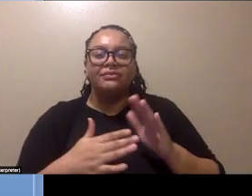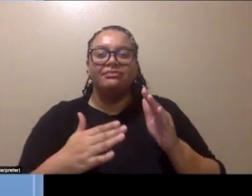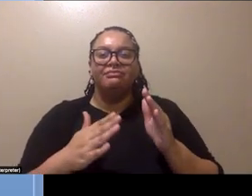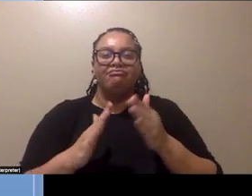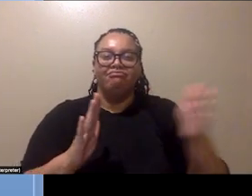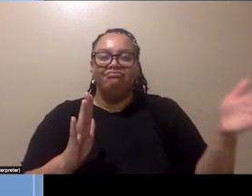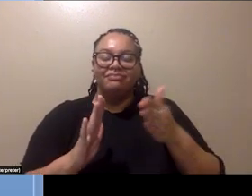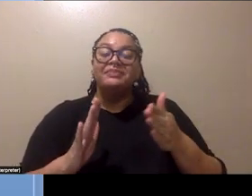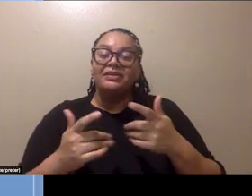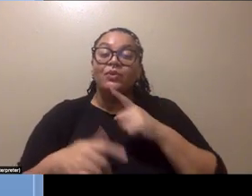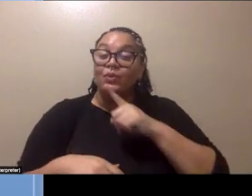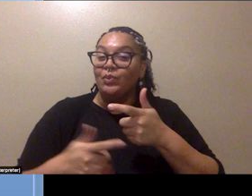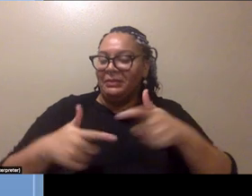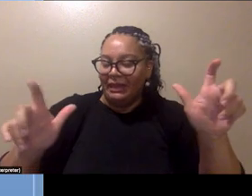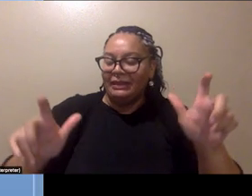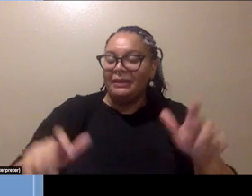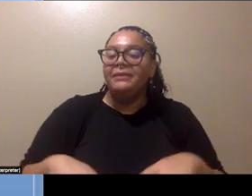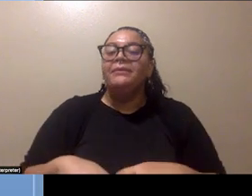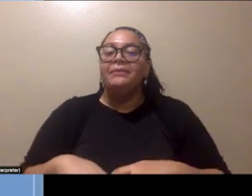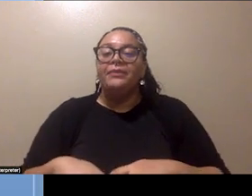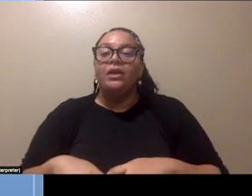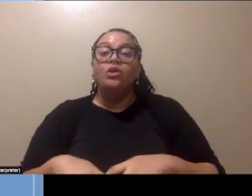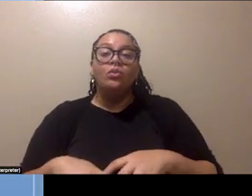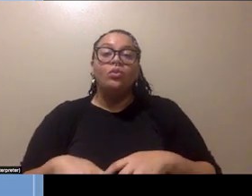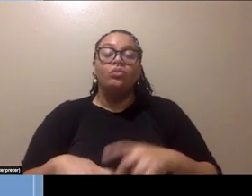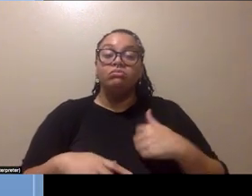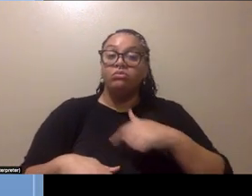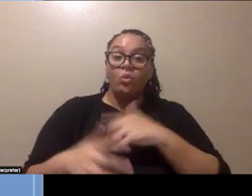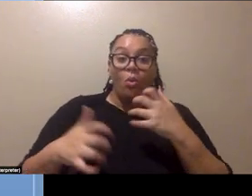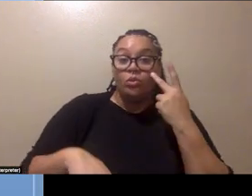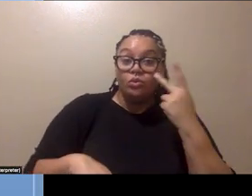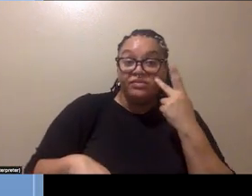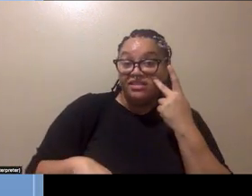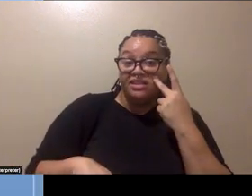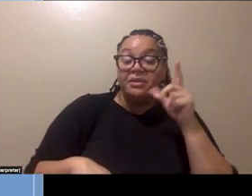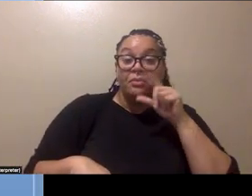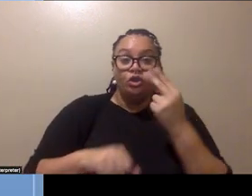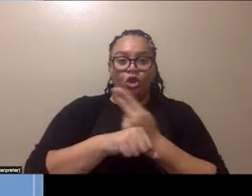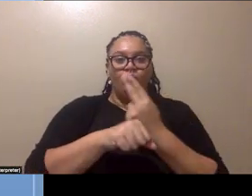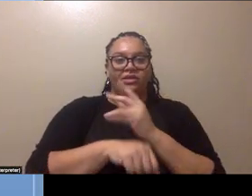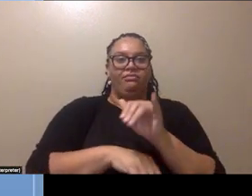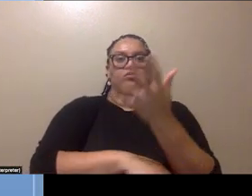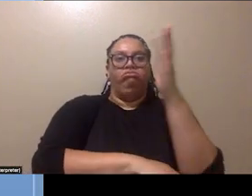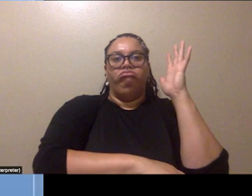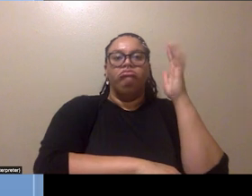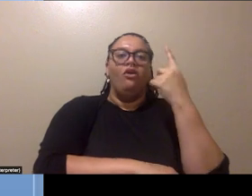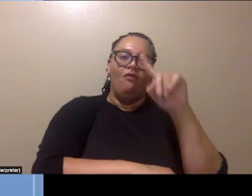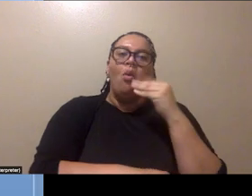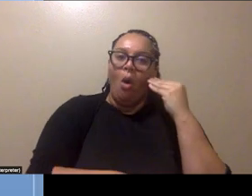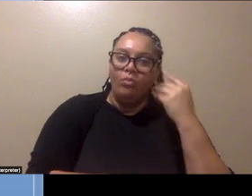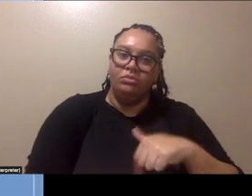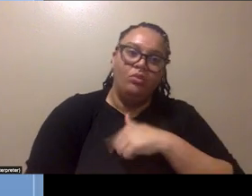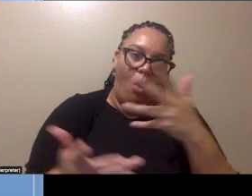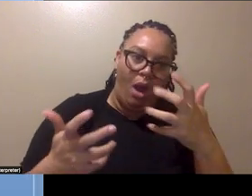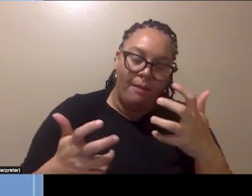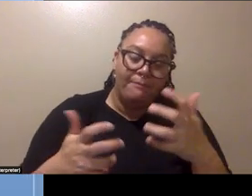are definitely large enough for a lot of the larger species that we would want to be seeing using these as habitat, such as pileated woodpeckers.